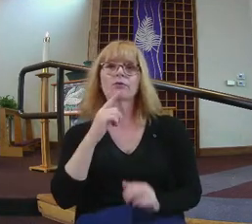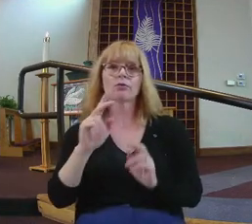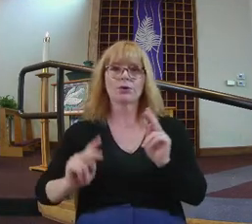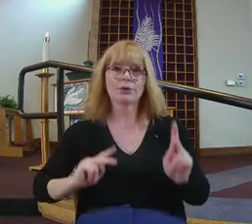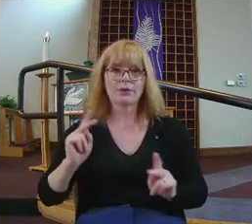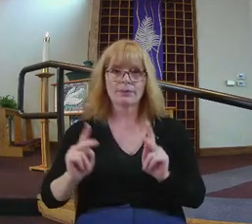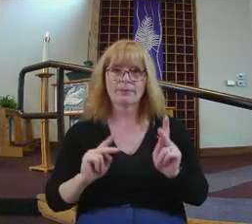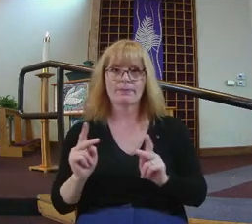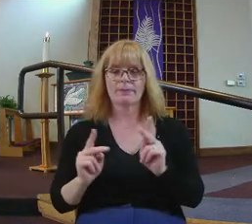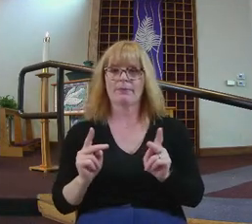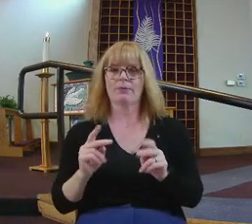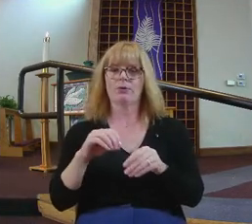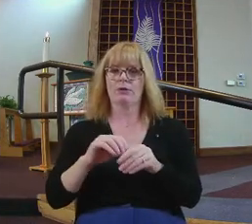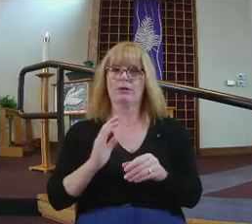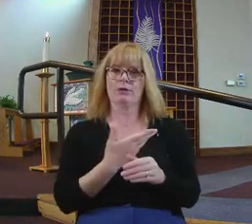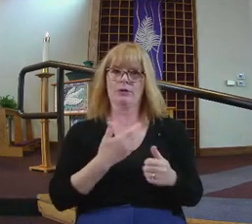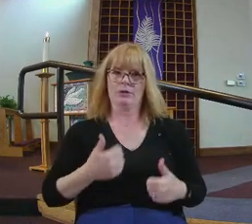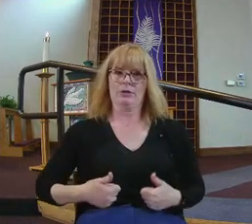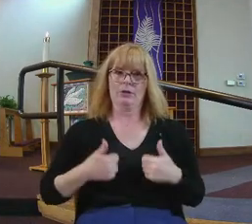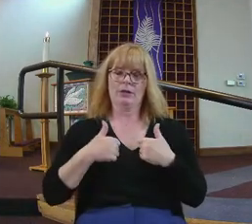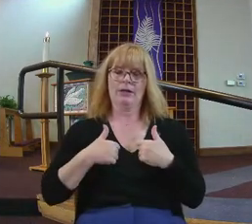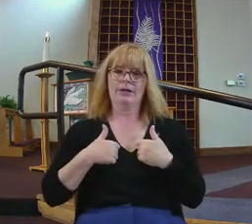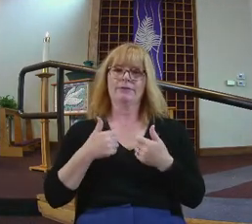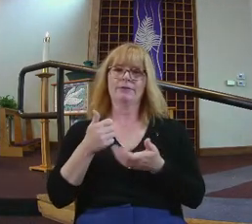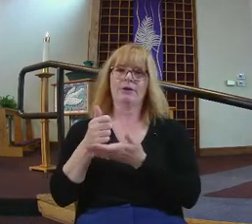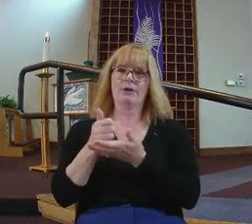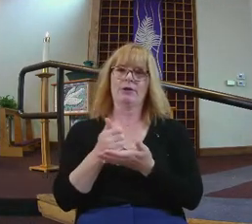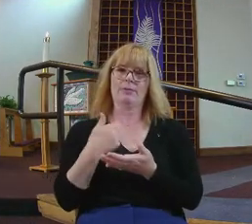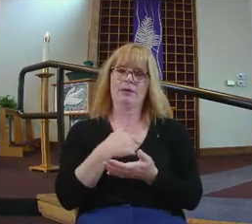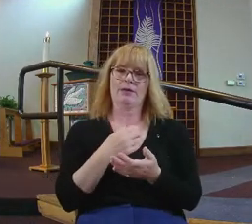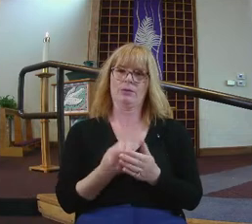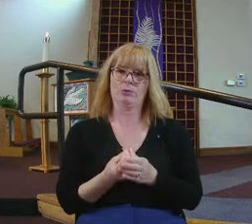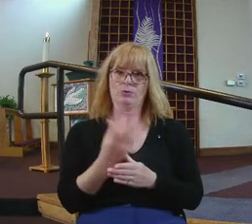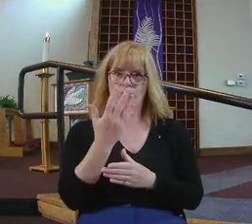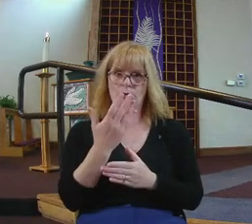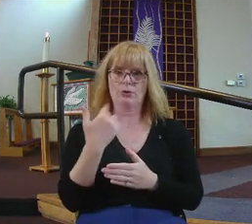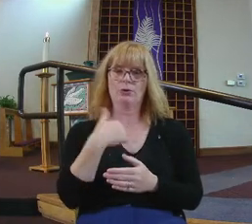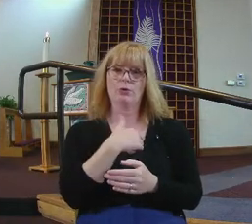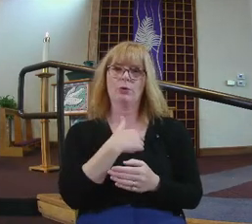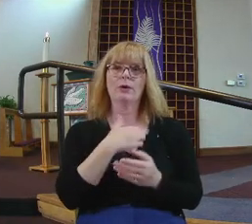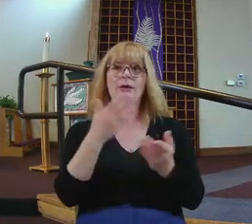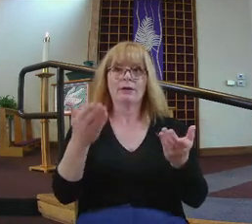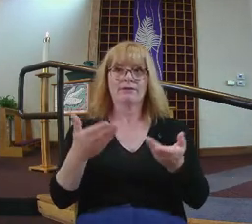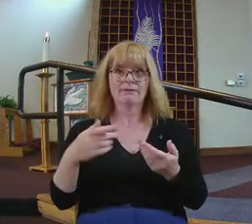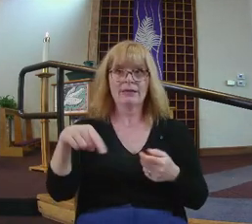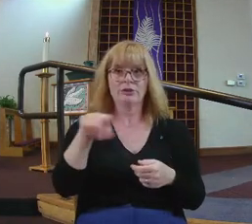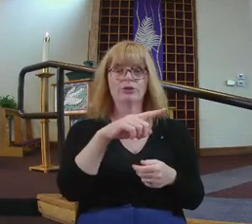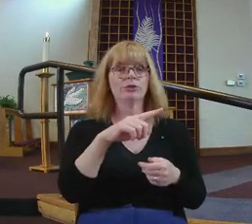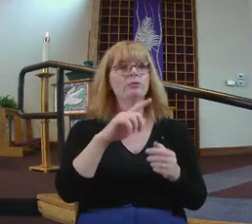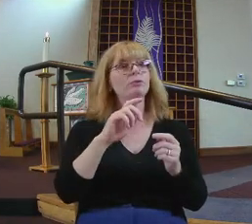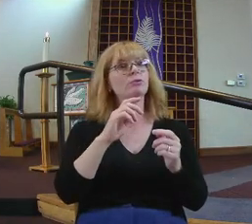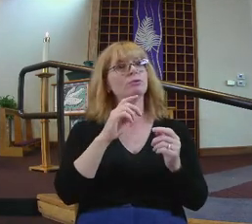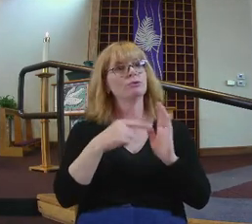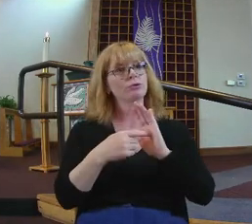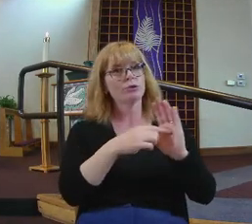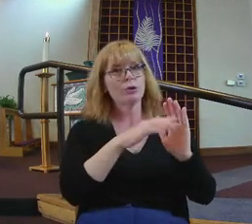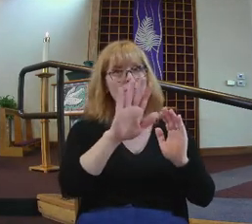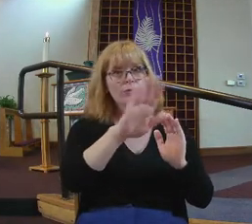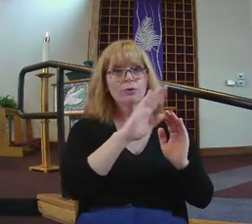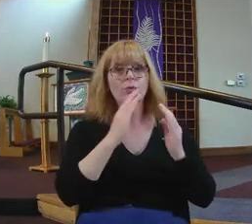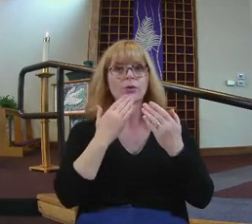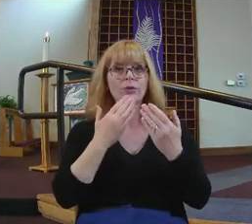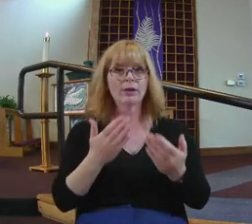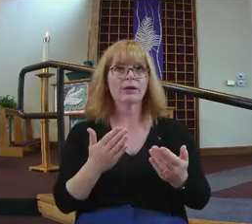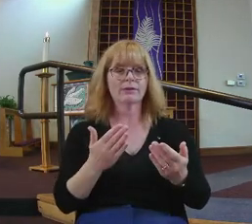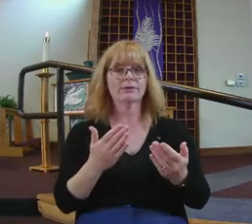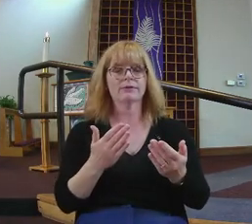and grow in our love of others, we invite you to join with us in expressing our thanks by making an offering back to God today from the gifts that we have